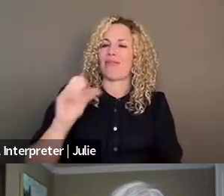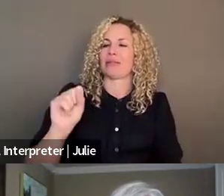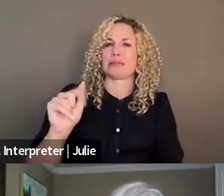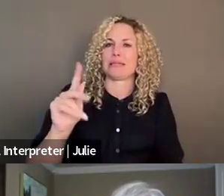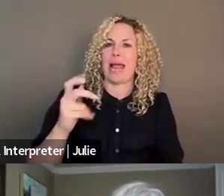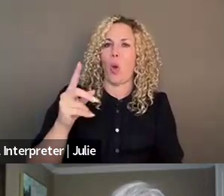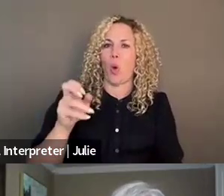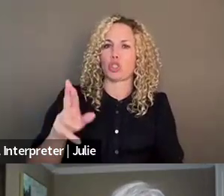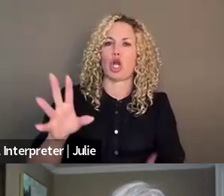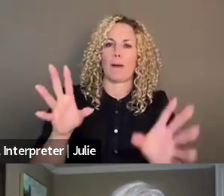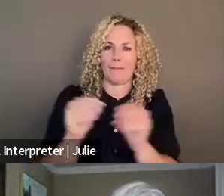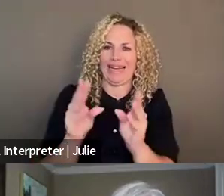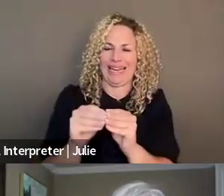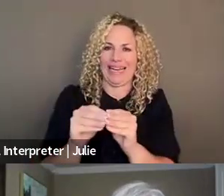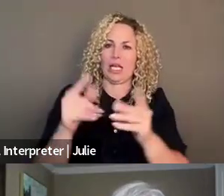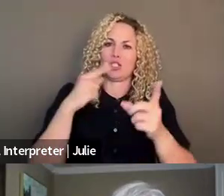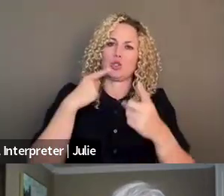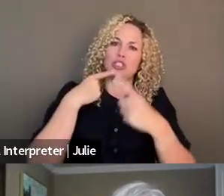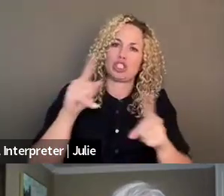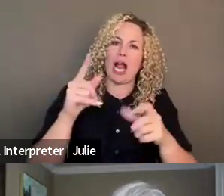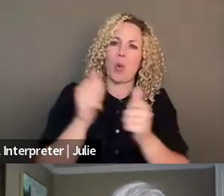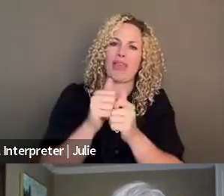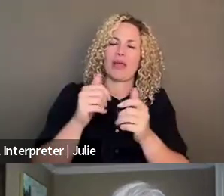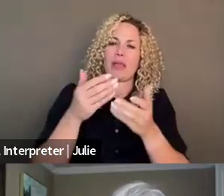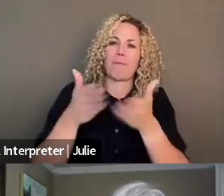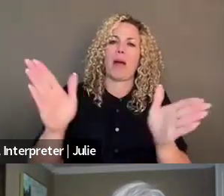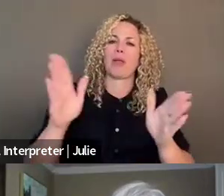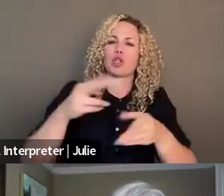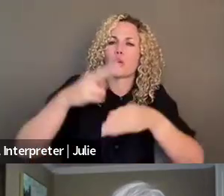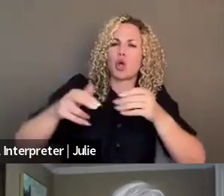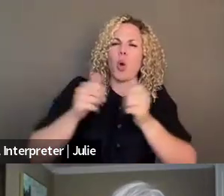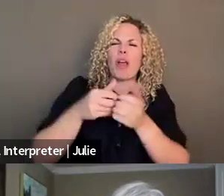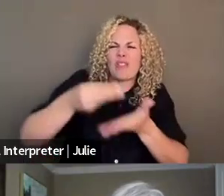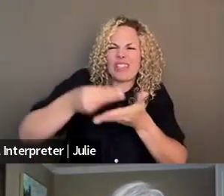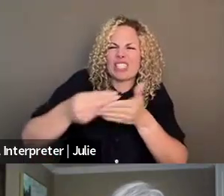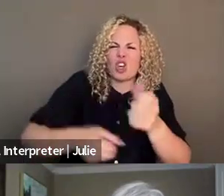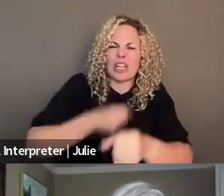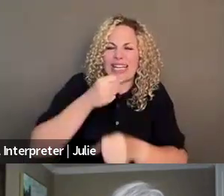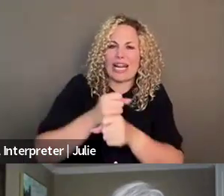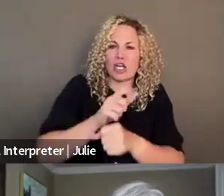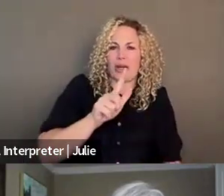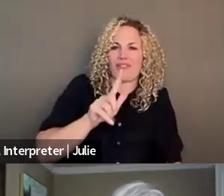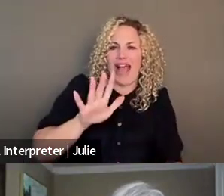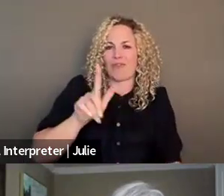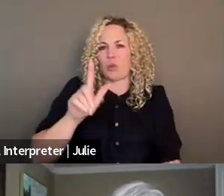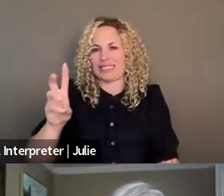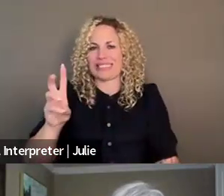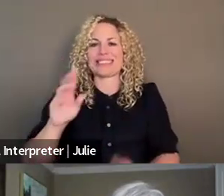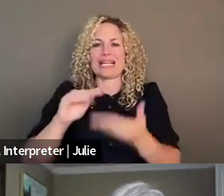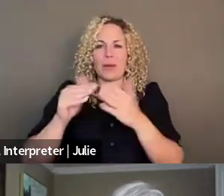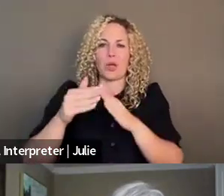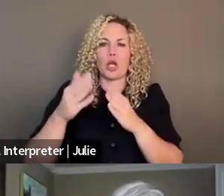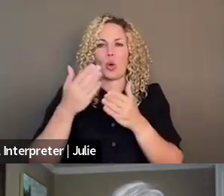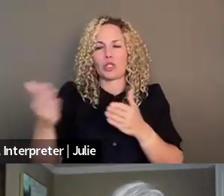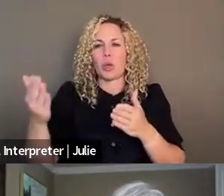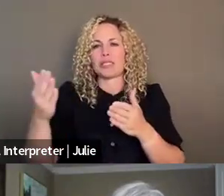stakeholder meeting to share with the public the results of our fiscal year 25-26 community resource development